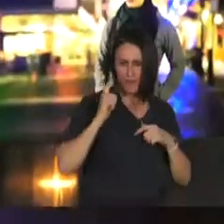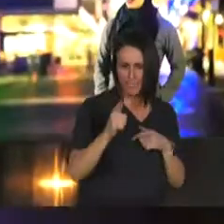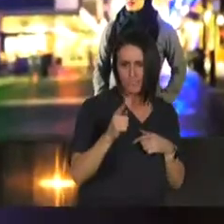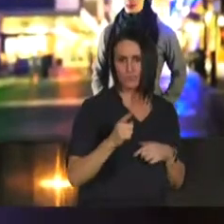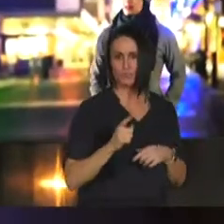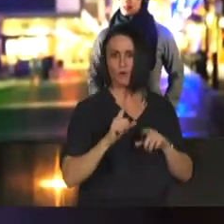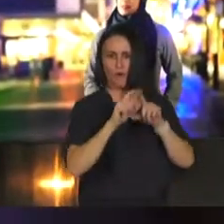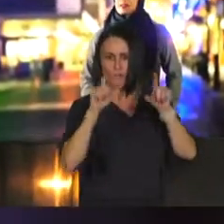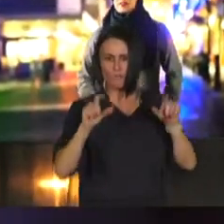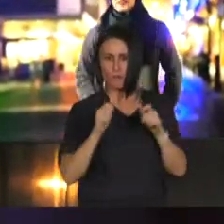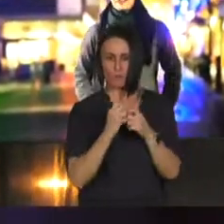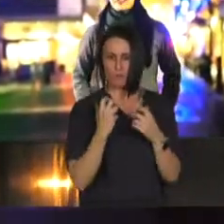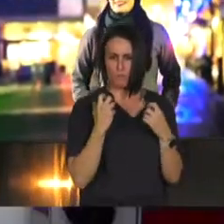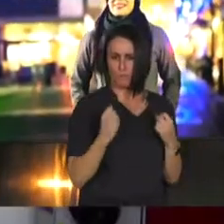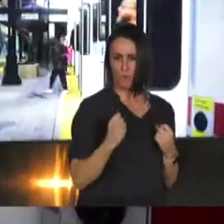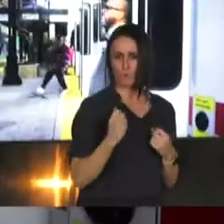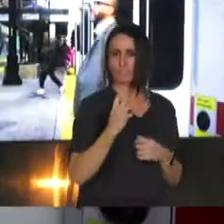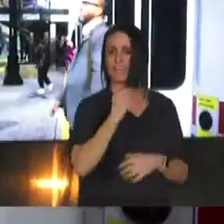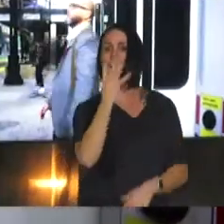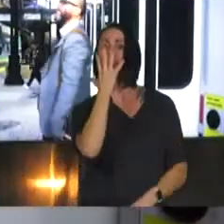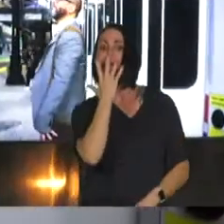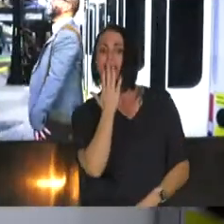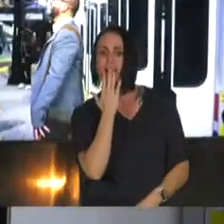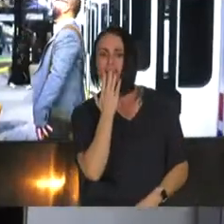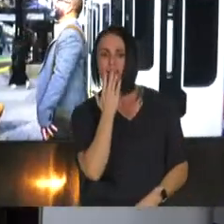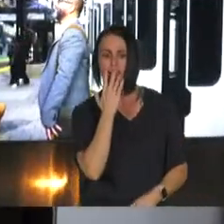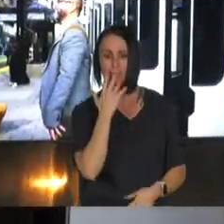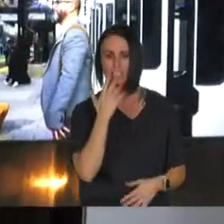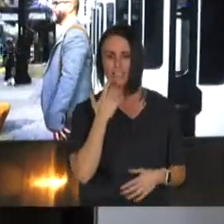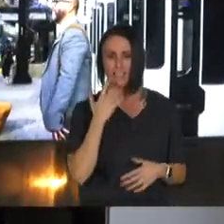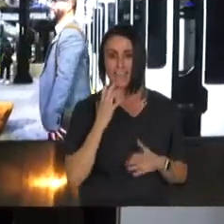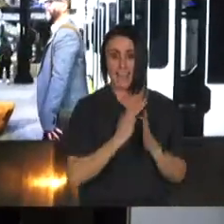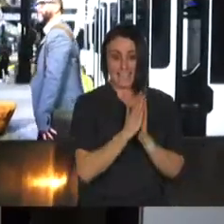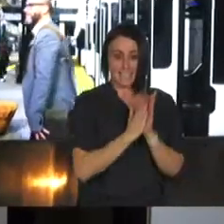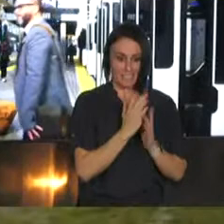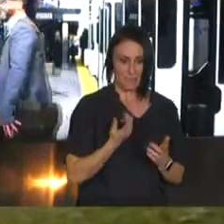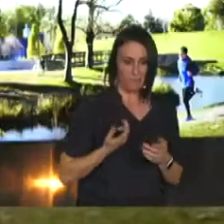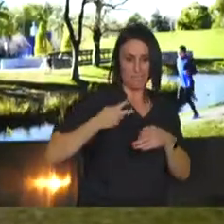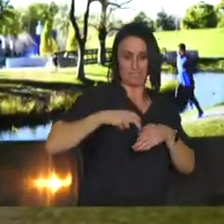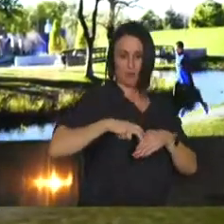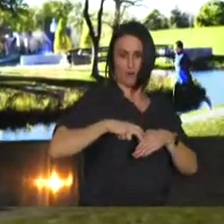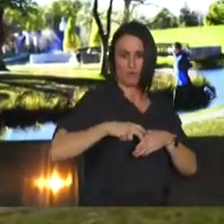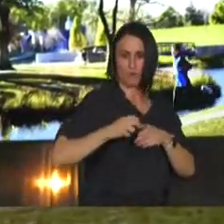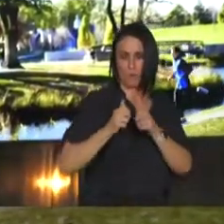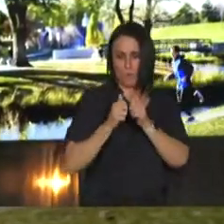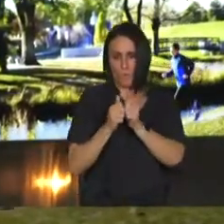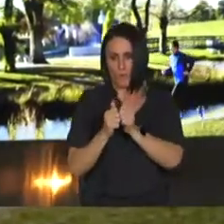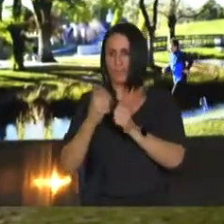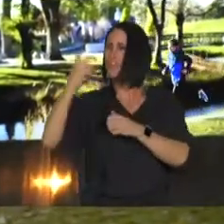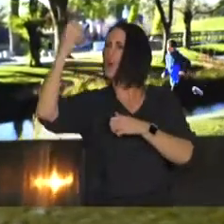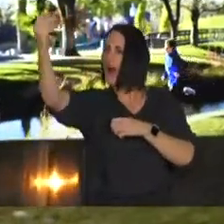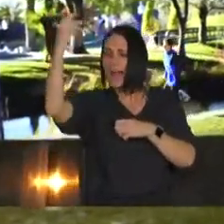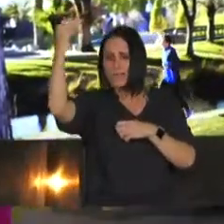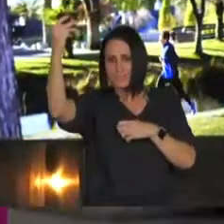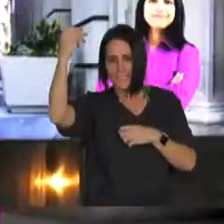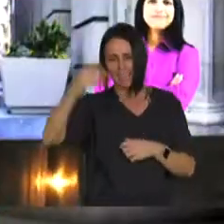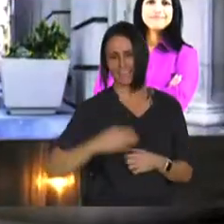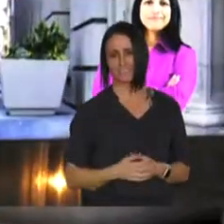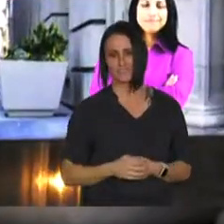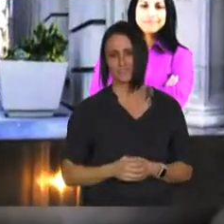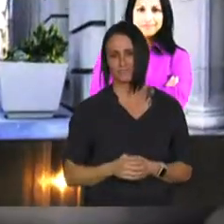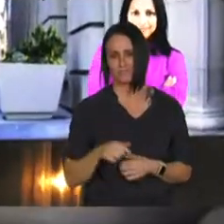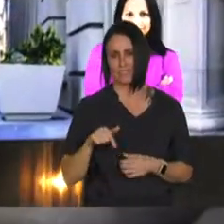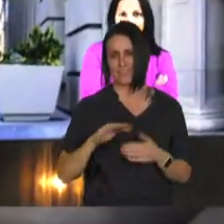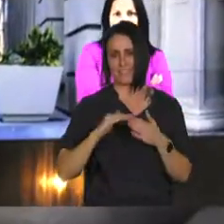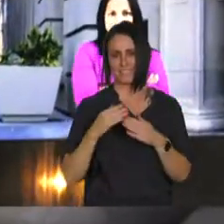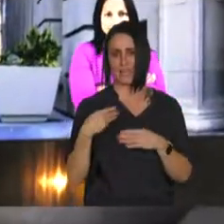Framed with boldness and color, where get up and go got together with go outside. This